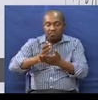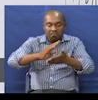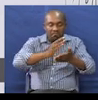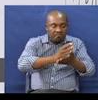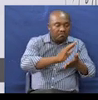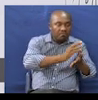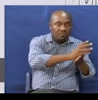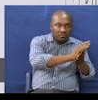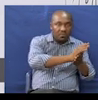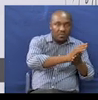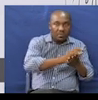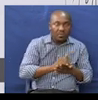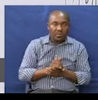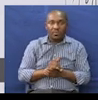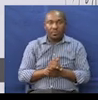among